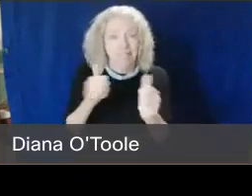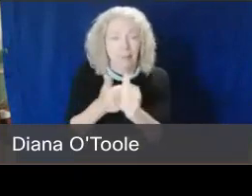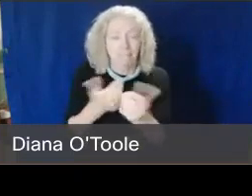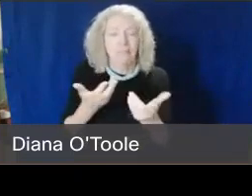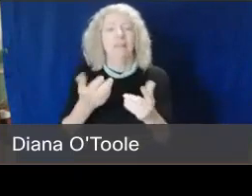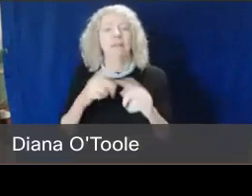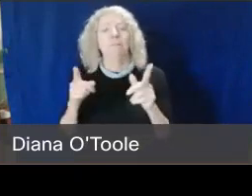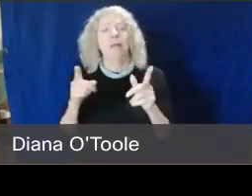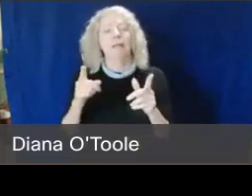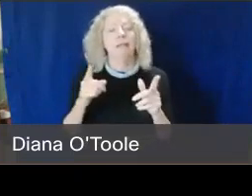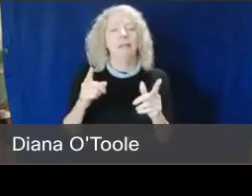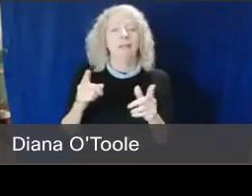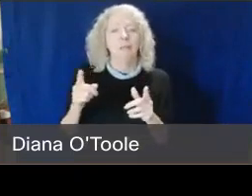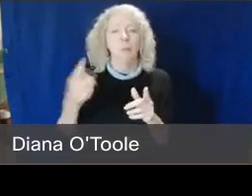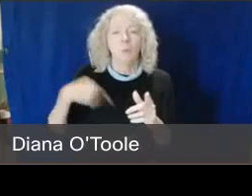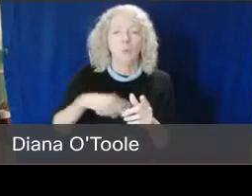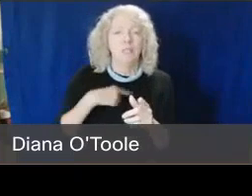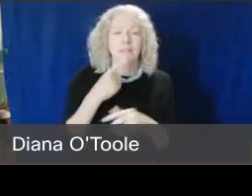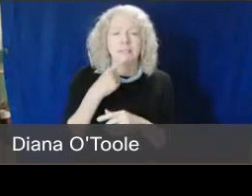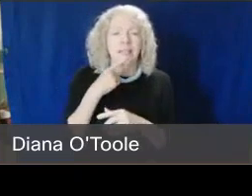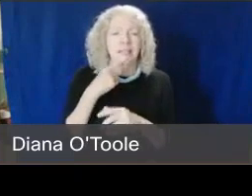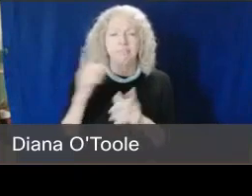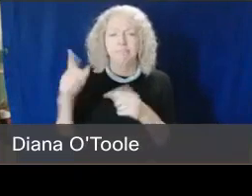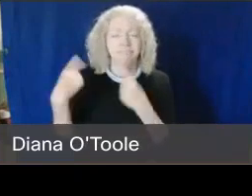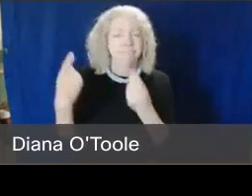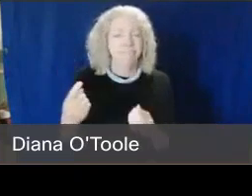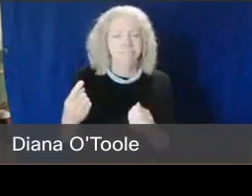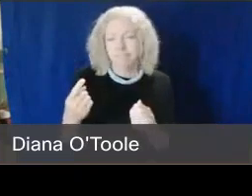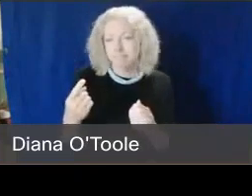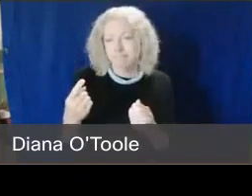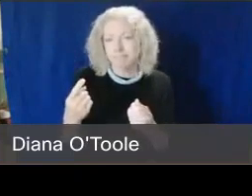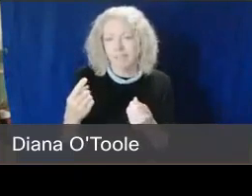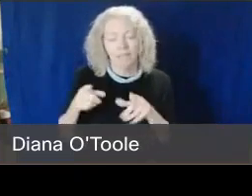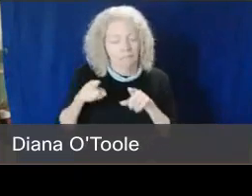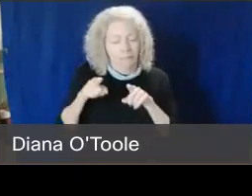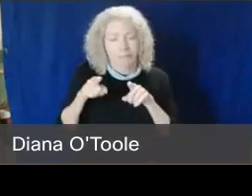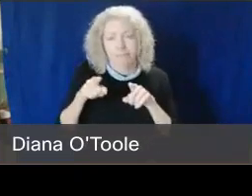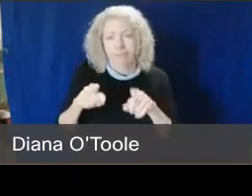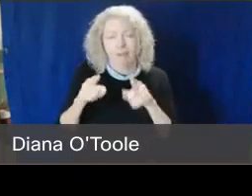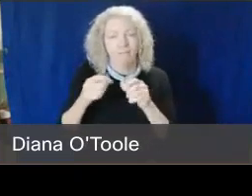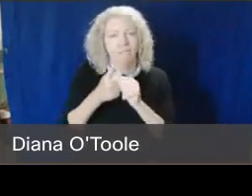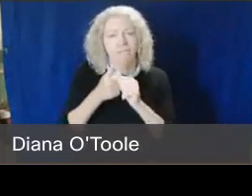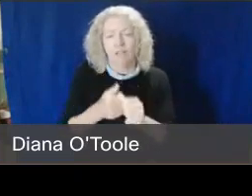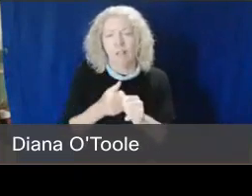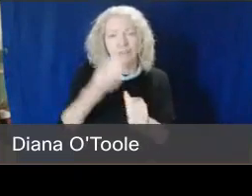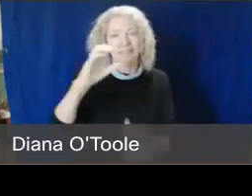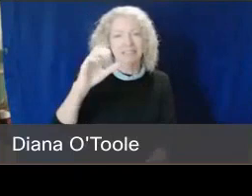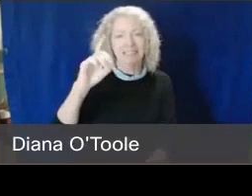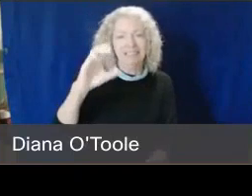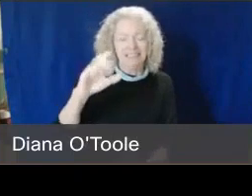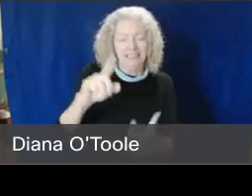strived all along to maintain alignment with the CDC, state public health, and local public